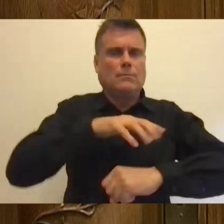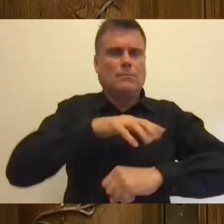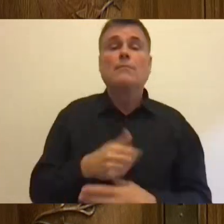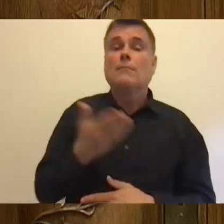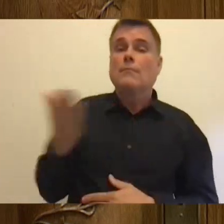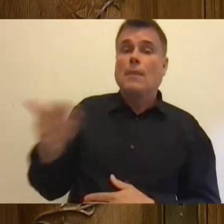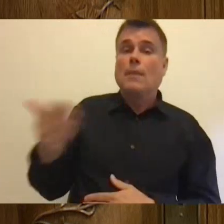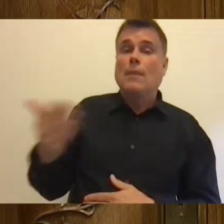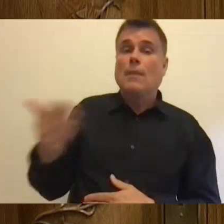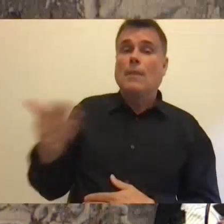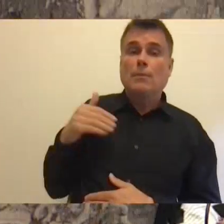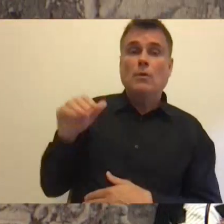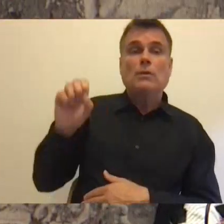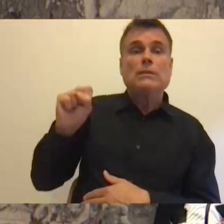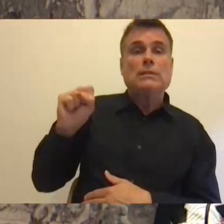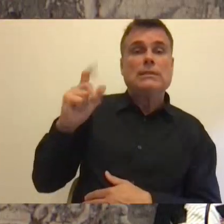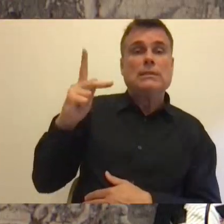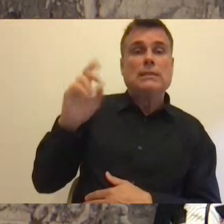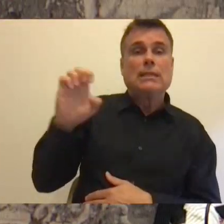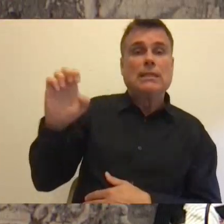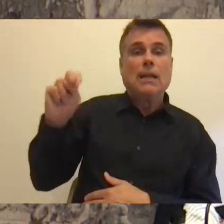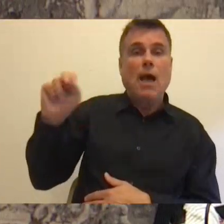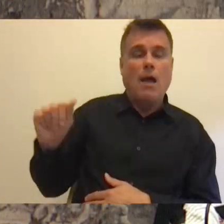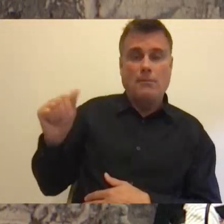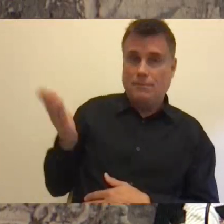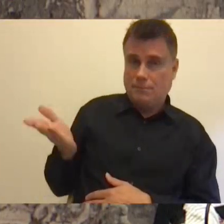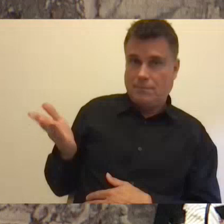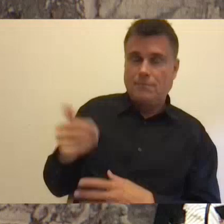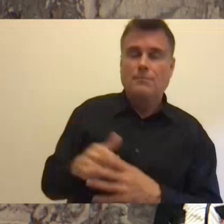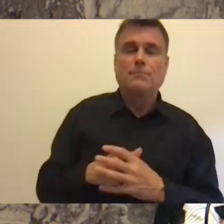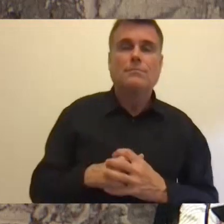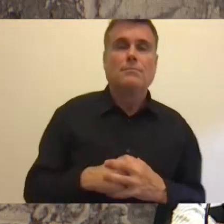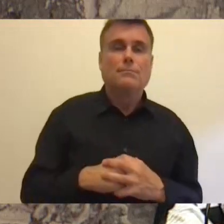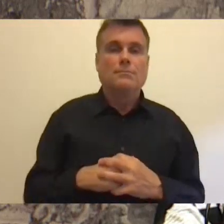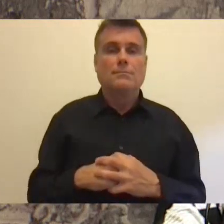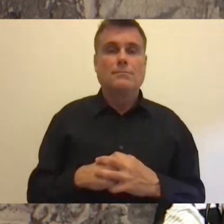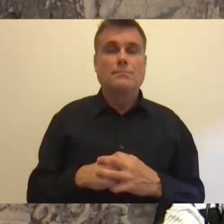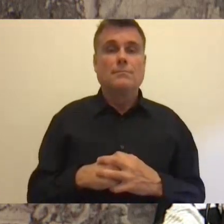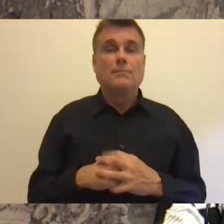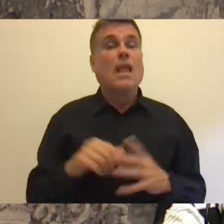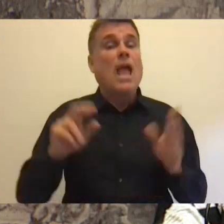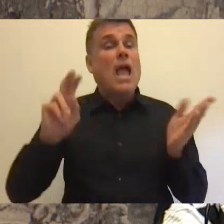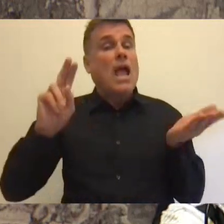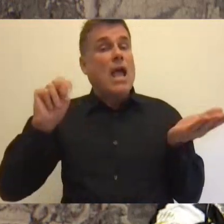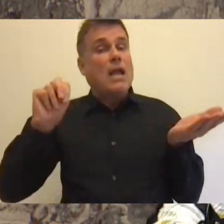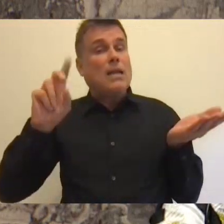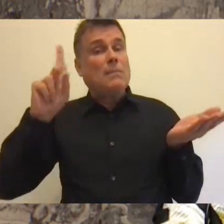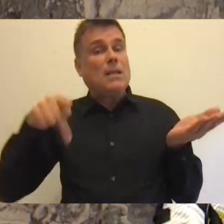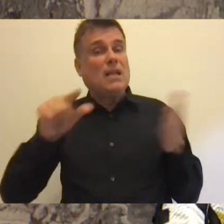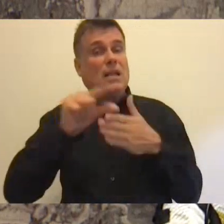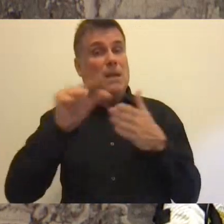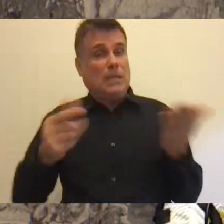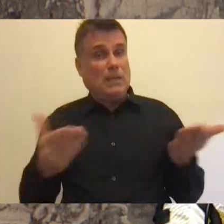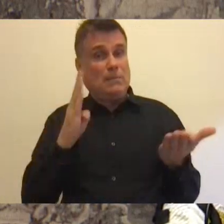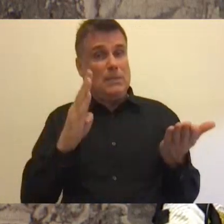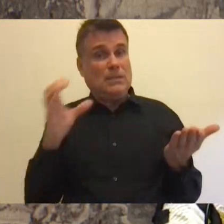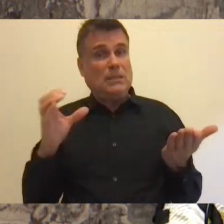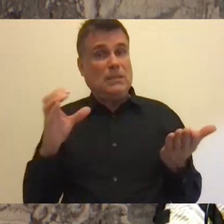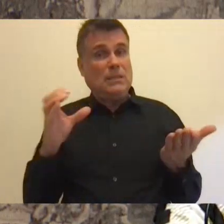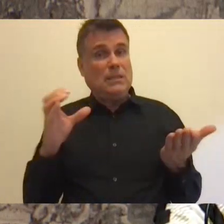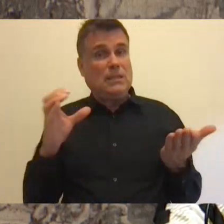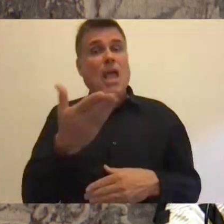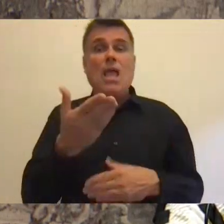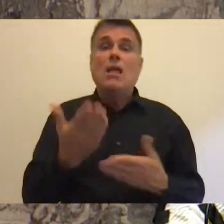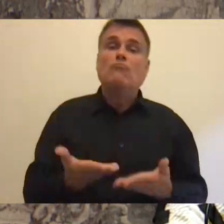Mr. Speaker, the NDP government in our province has introduced a new rule. They're saying, calling ourselves,